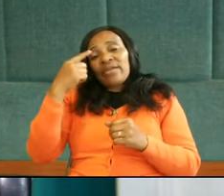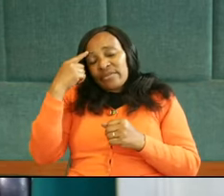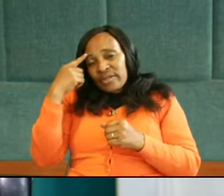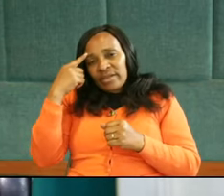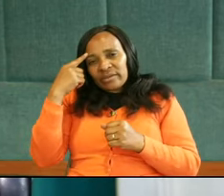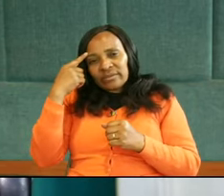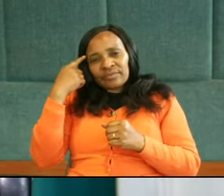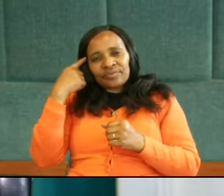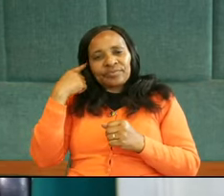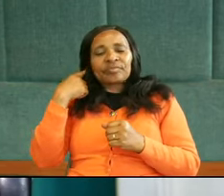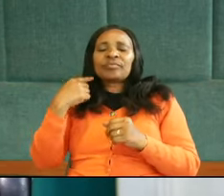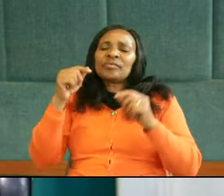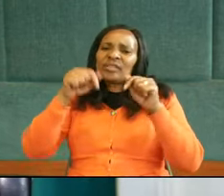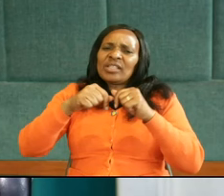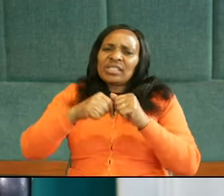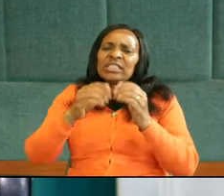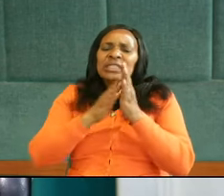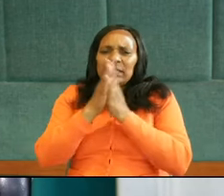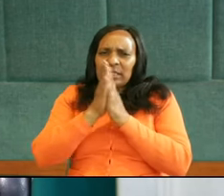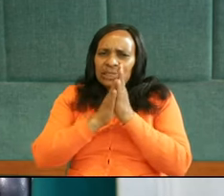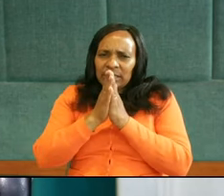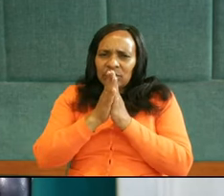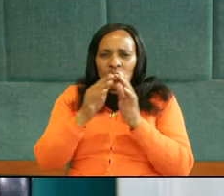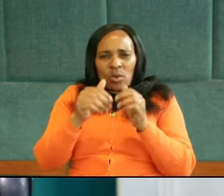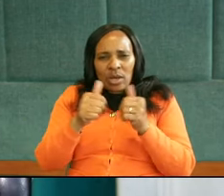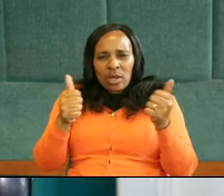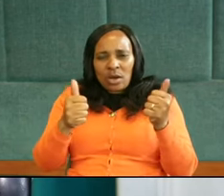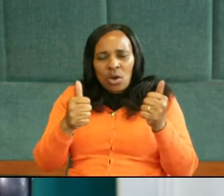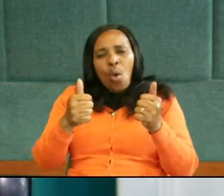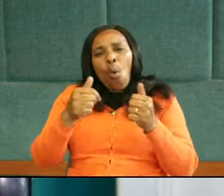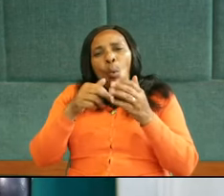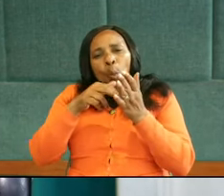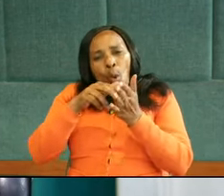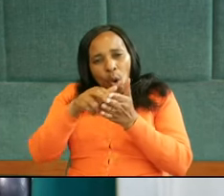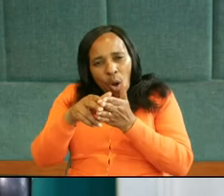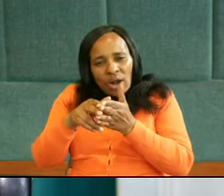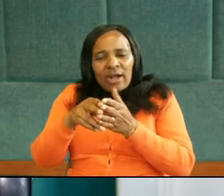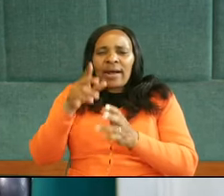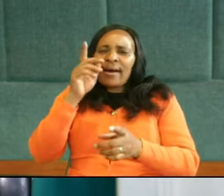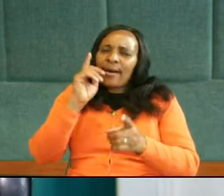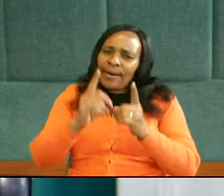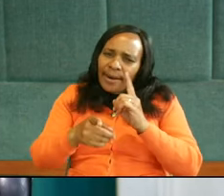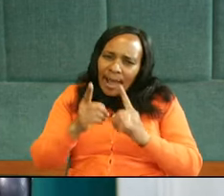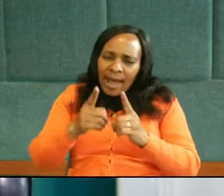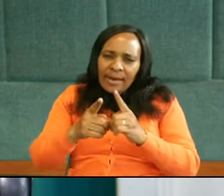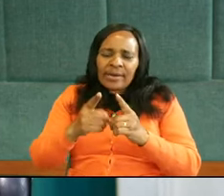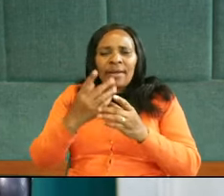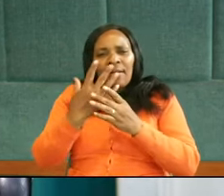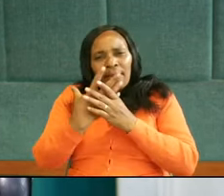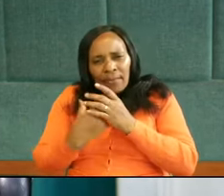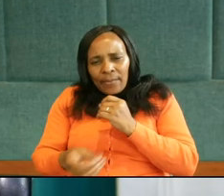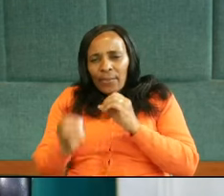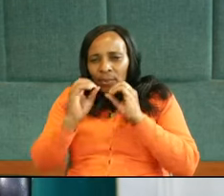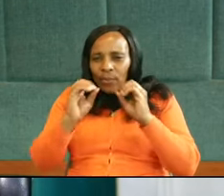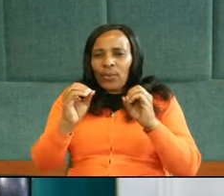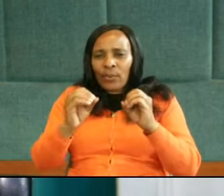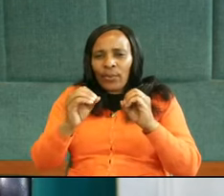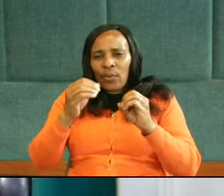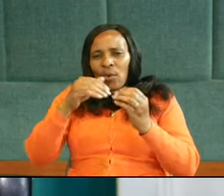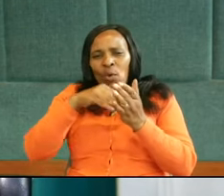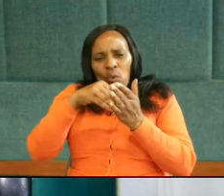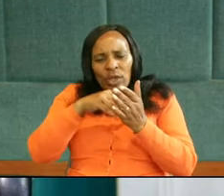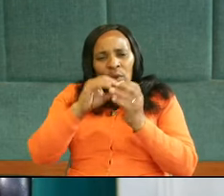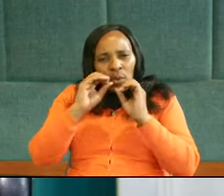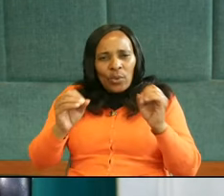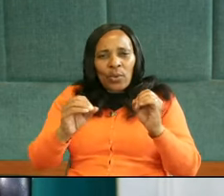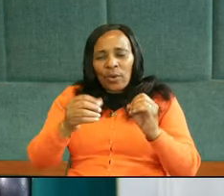this is quite interesting. Walk, run, not faint, not be weary. Mm. Just